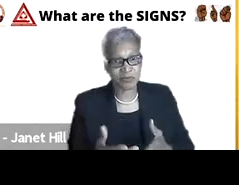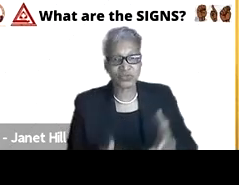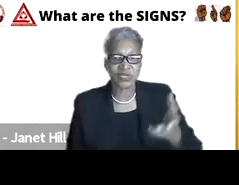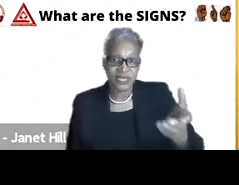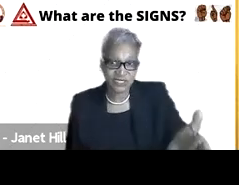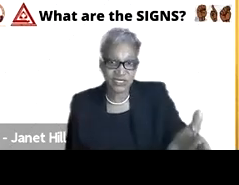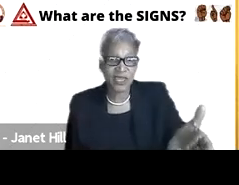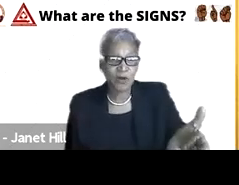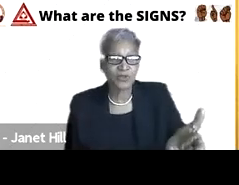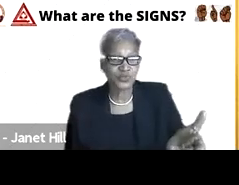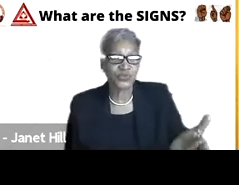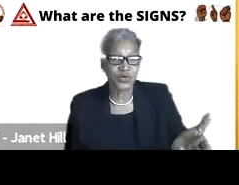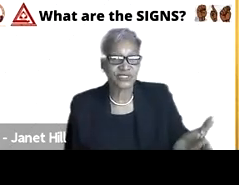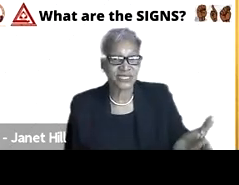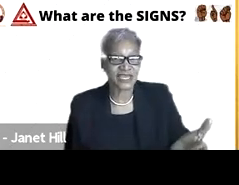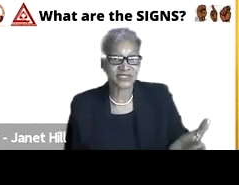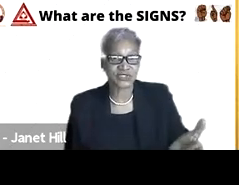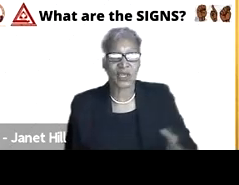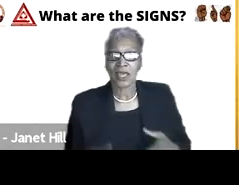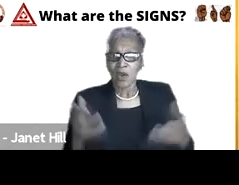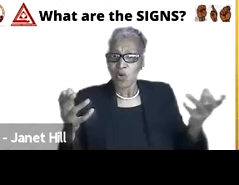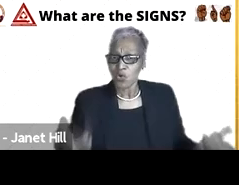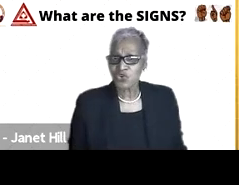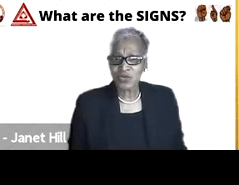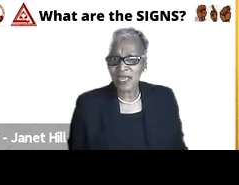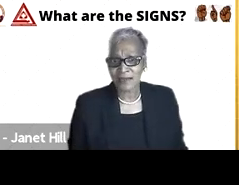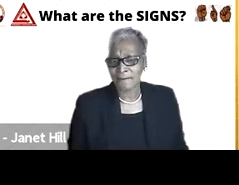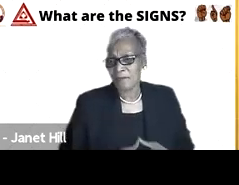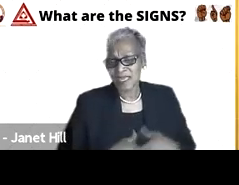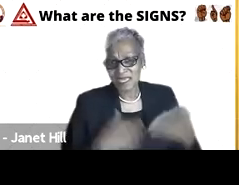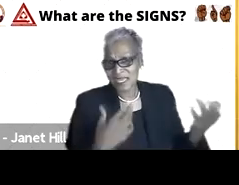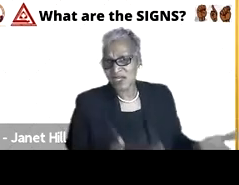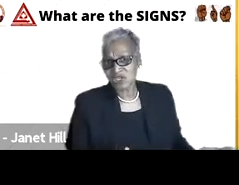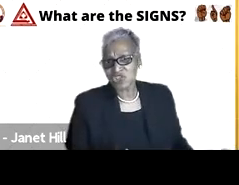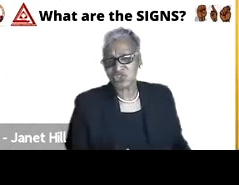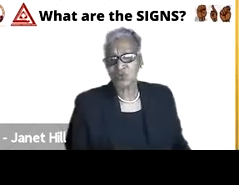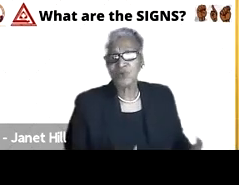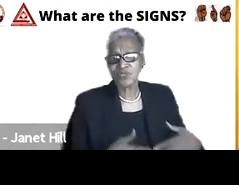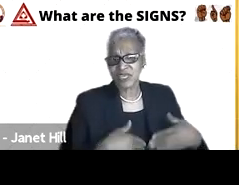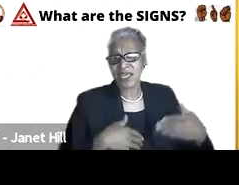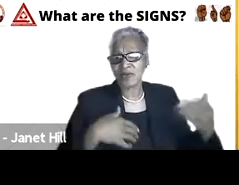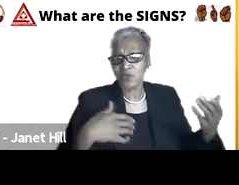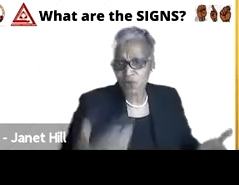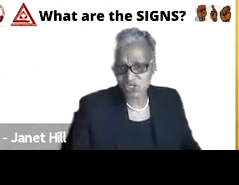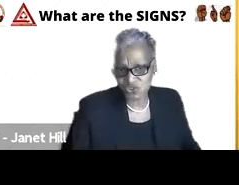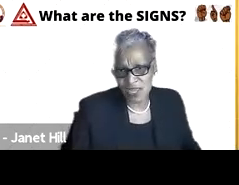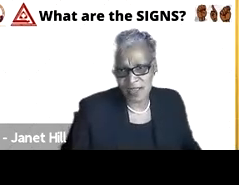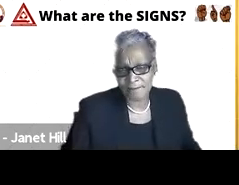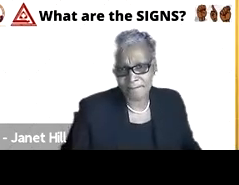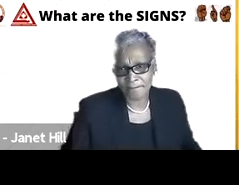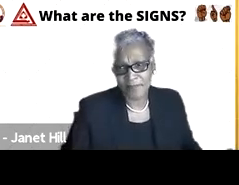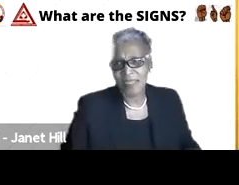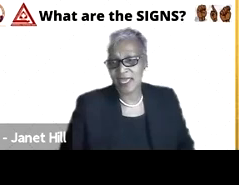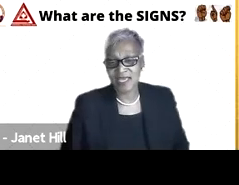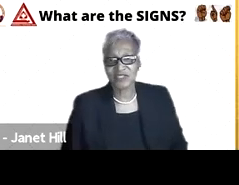ABCs and numbers, it's going to help us with what's next. Your name. In English, we would say, what is your